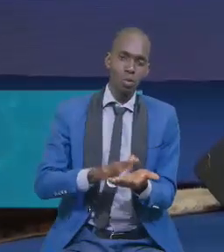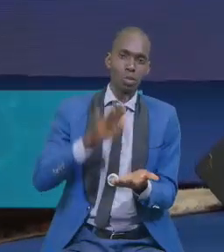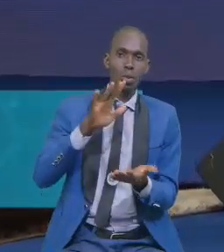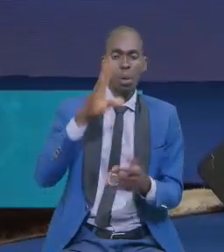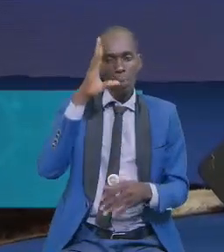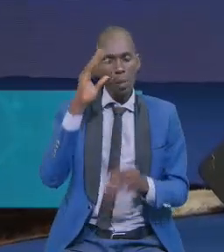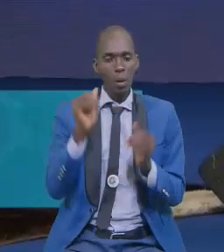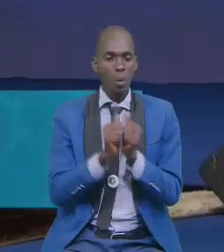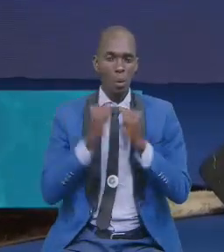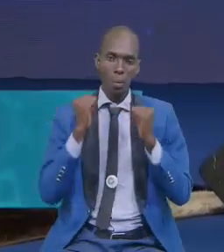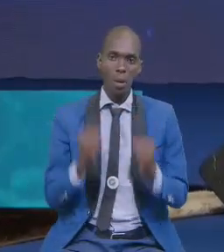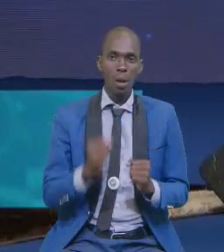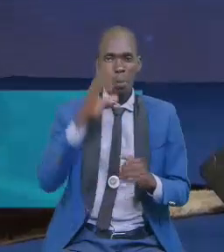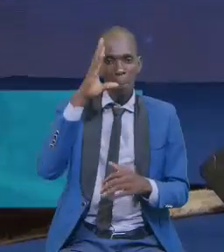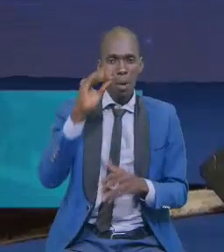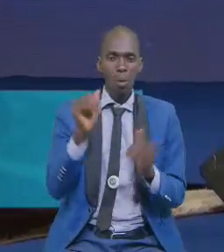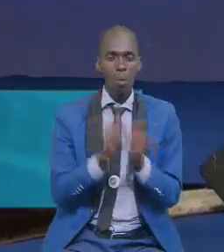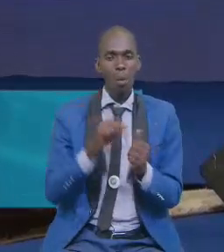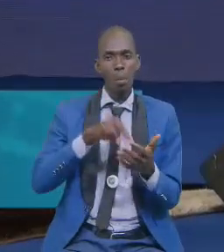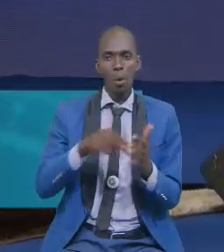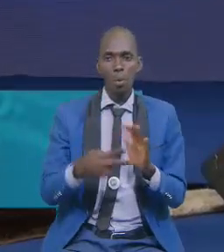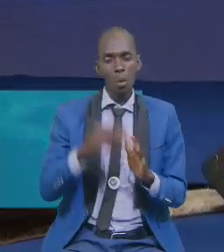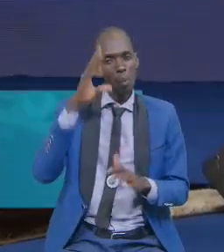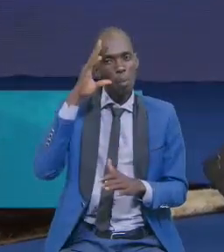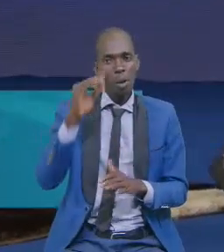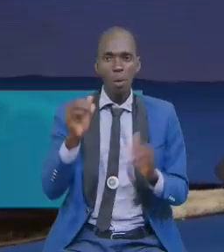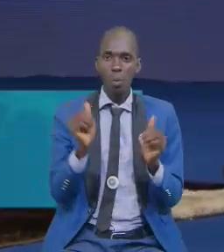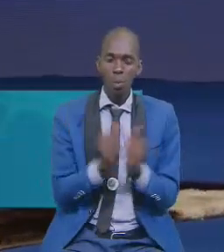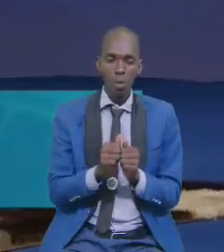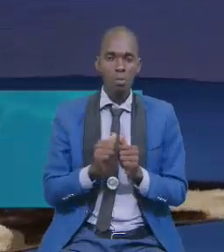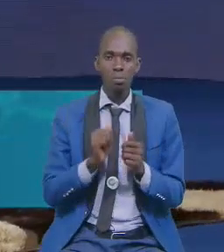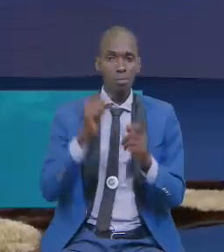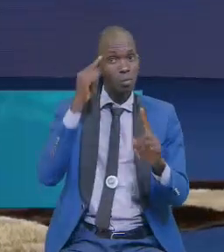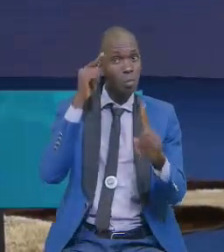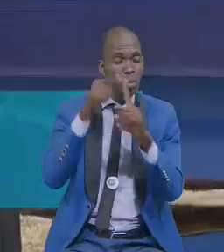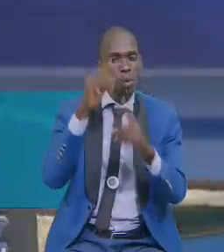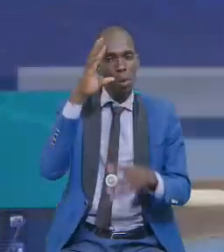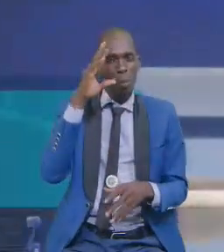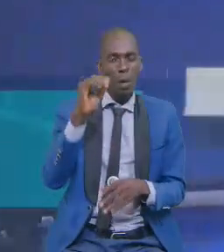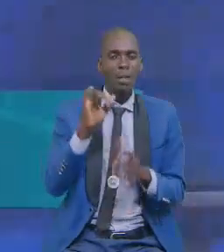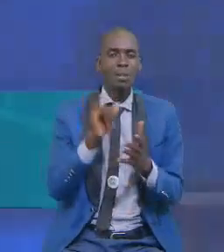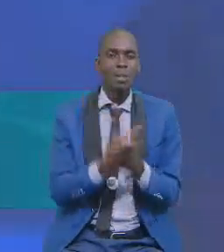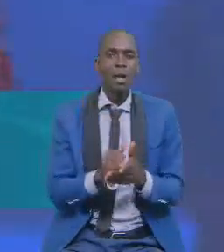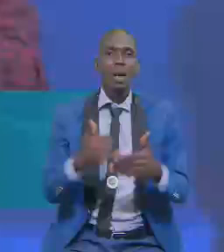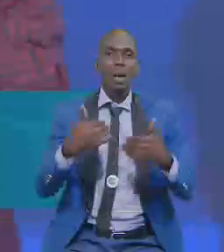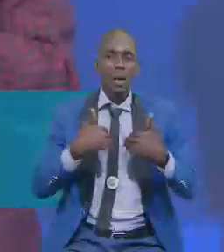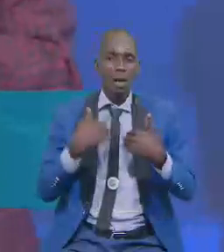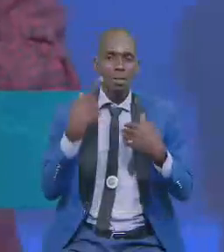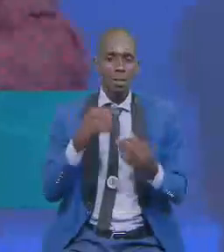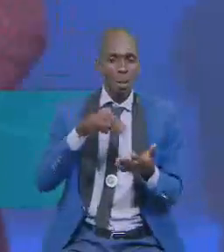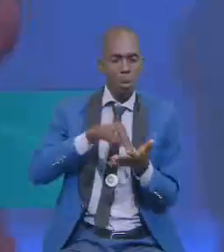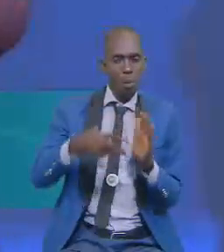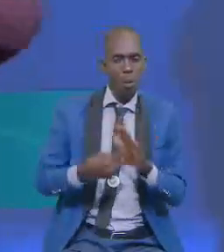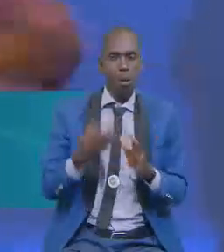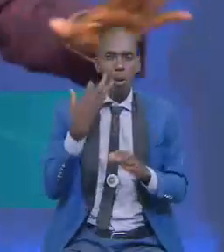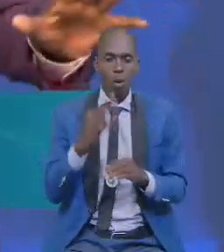power, man with purpose, man with pursuit, man that had the purpose of